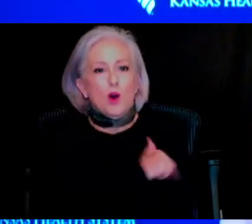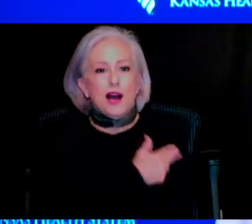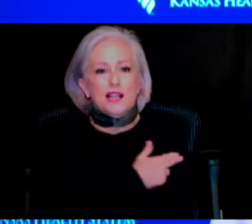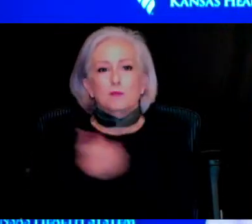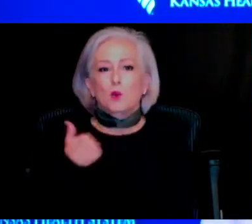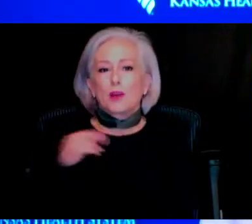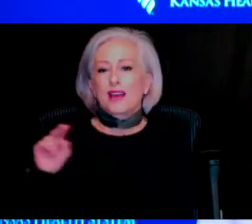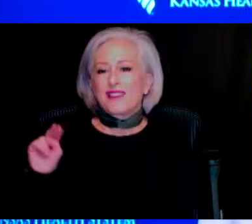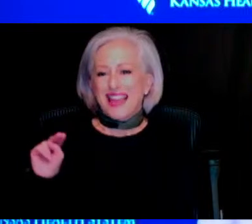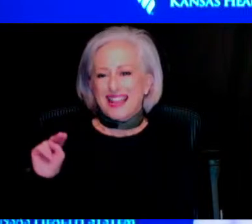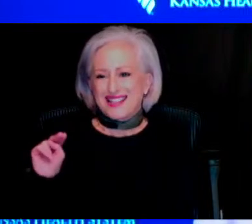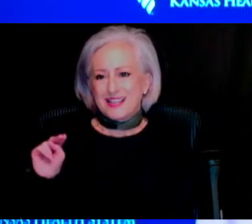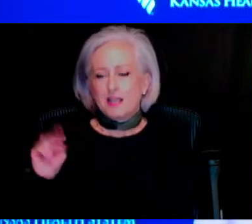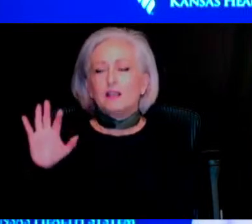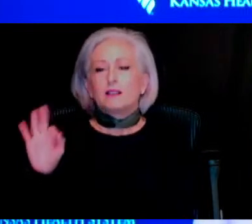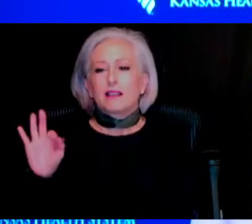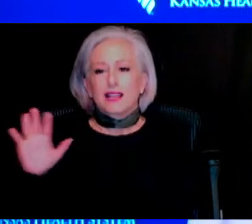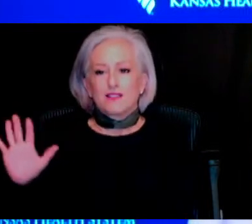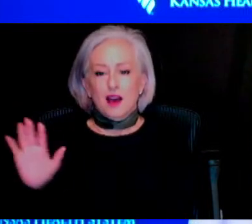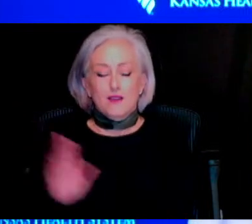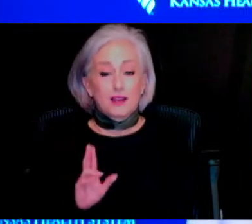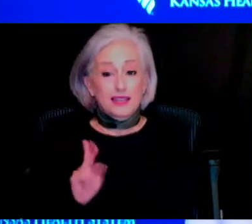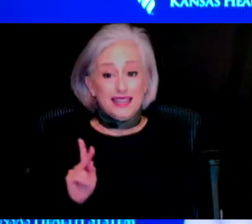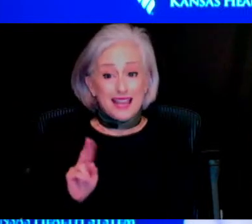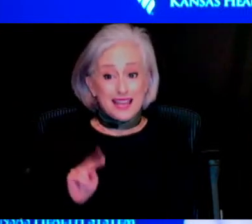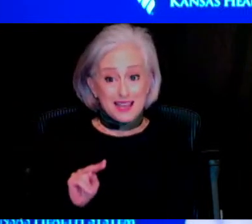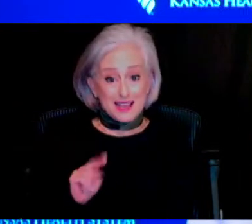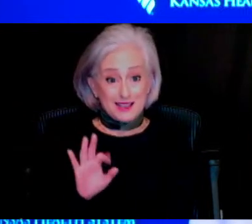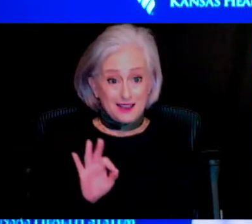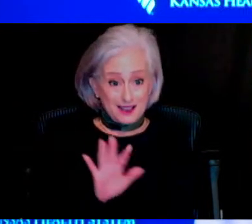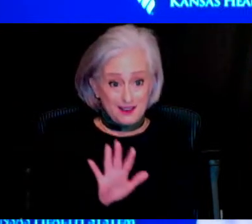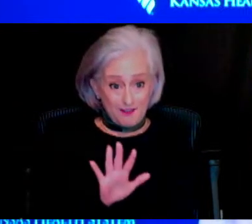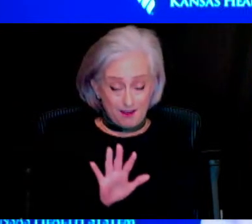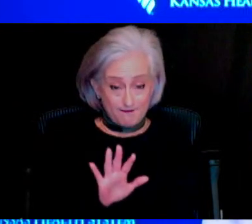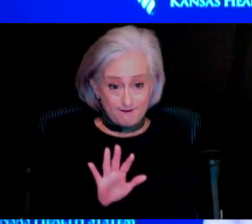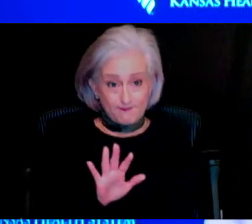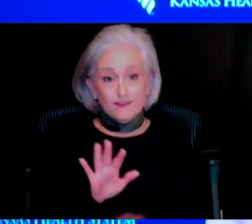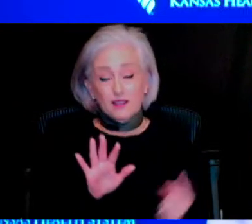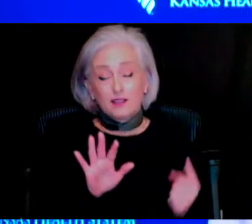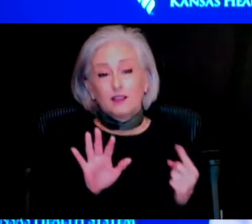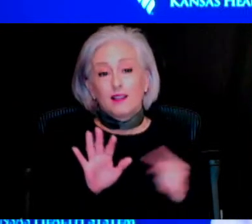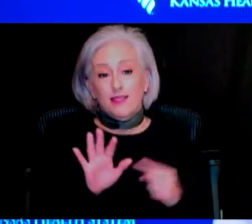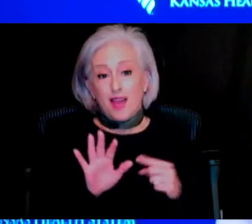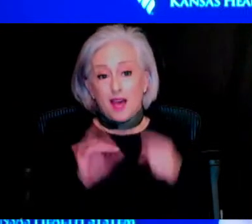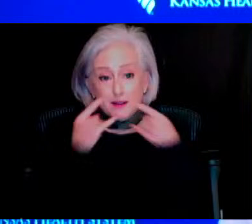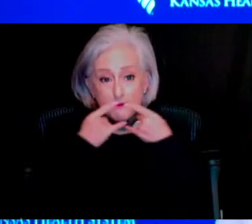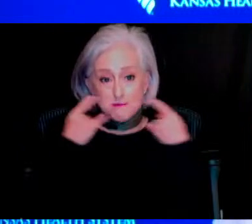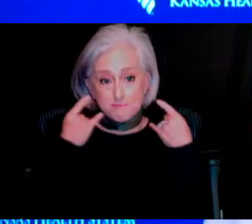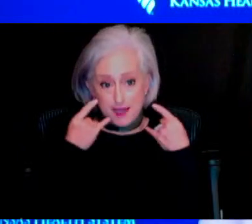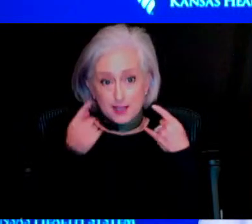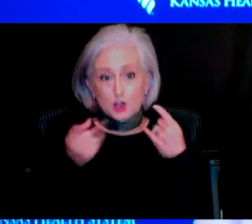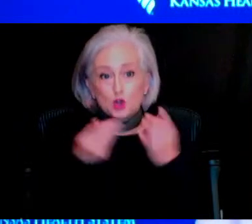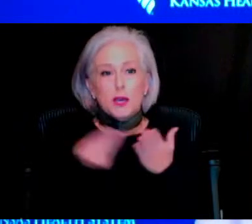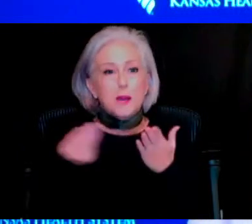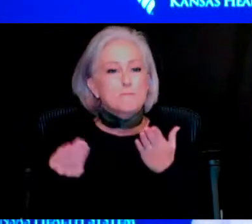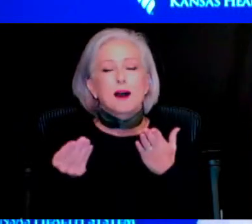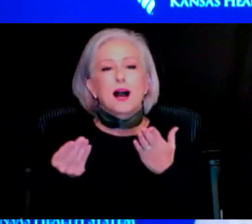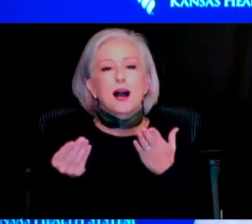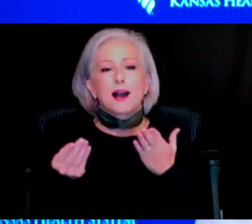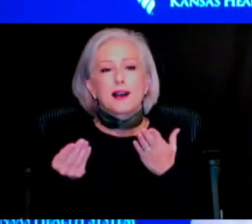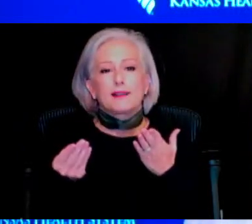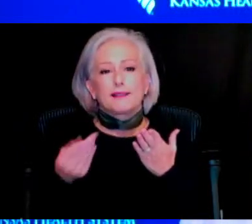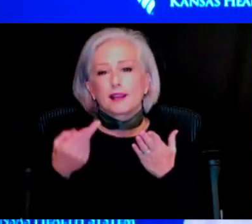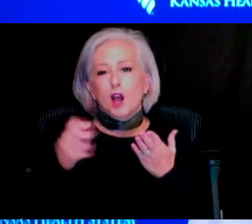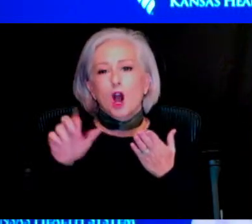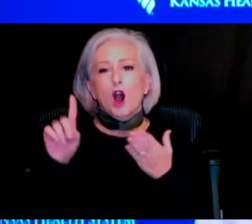of difference there in the KN95, those masks that you can buy, say, at the hardware store or something